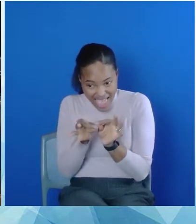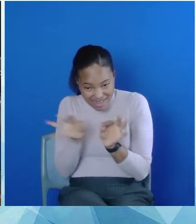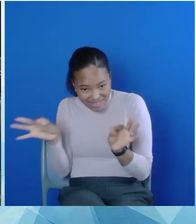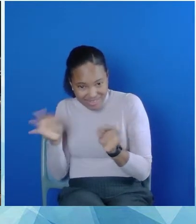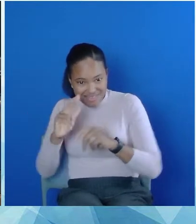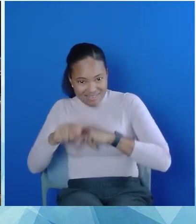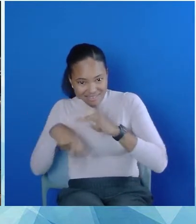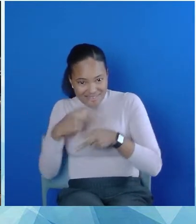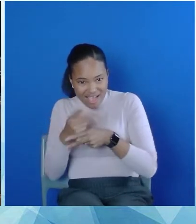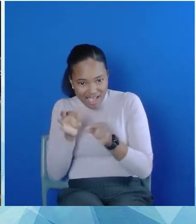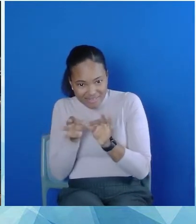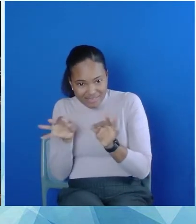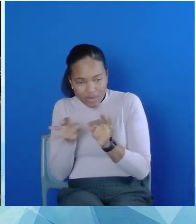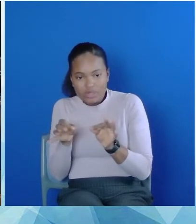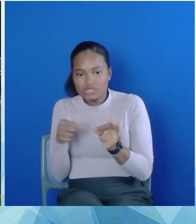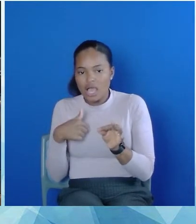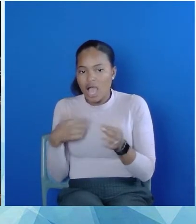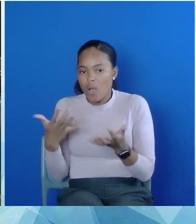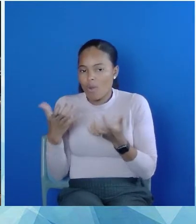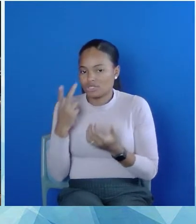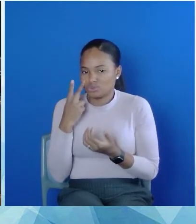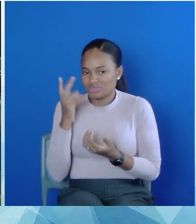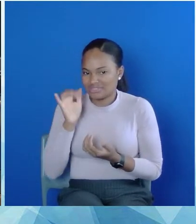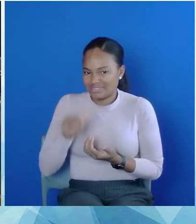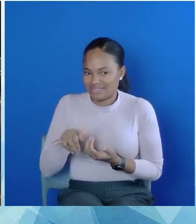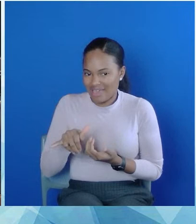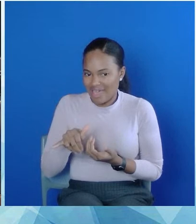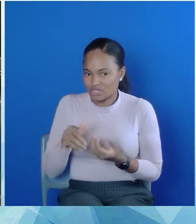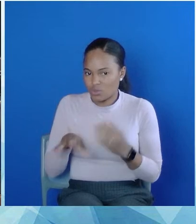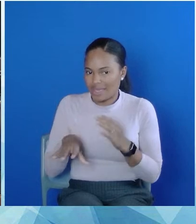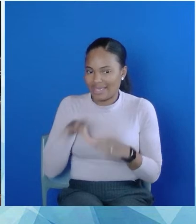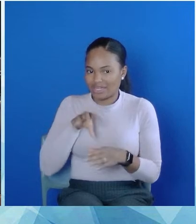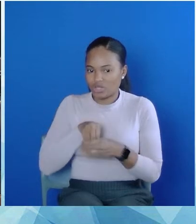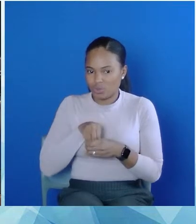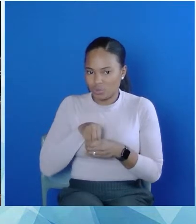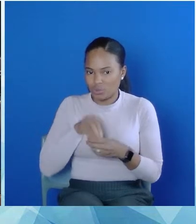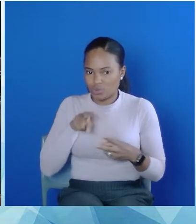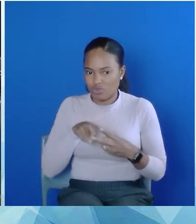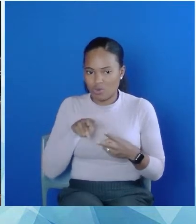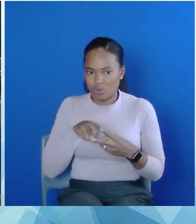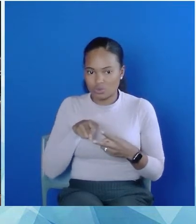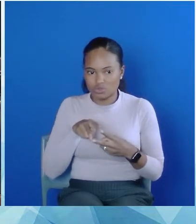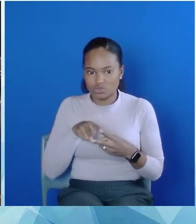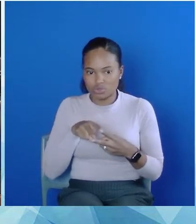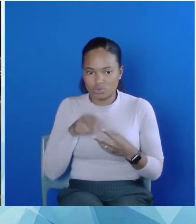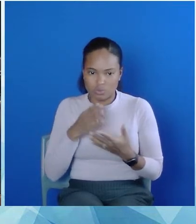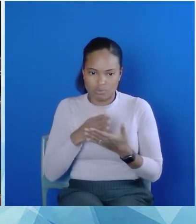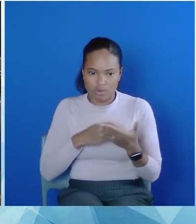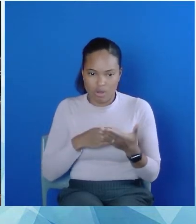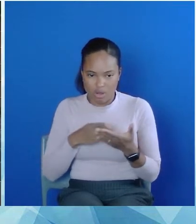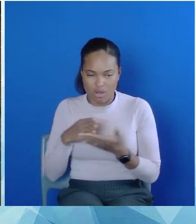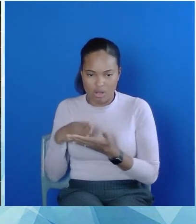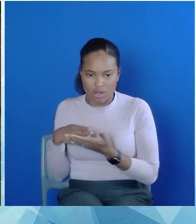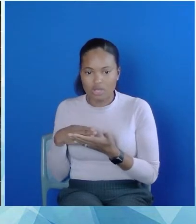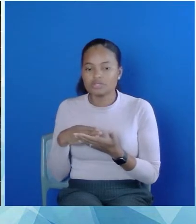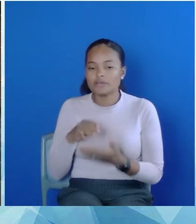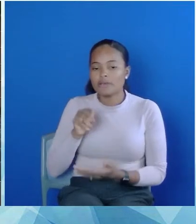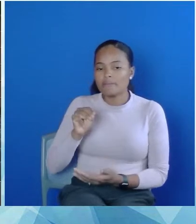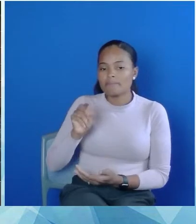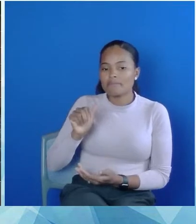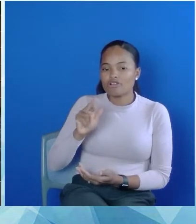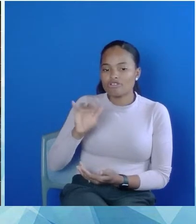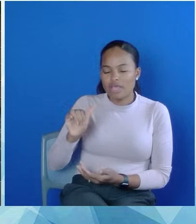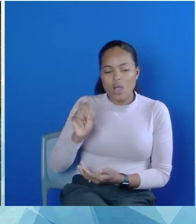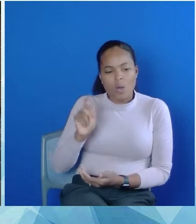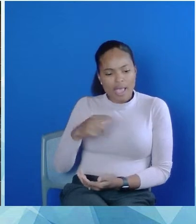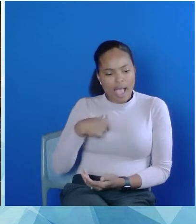that table to include at least those two pieces. Okay, well, let me see what I can do to massage that